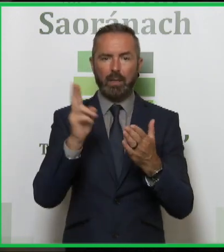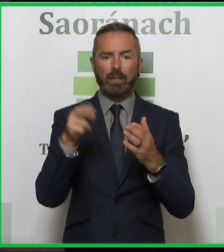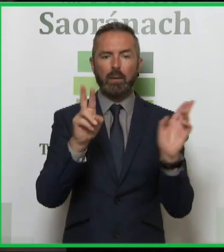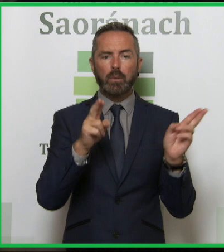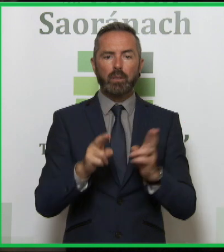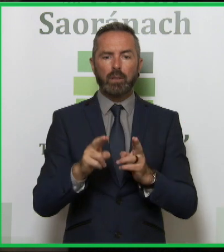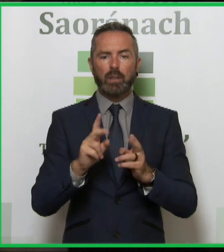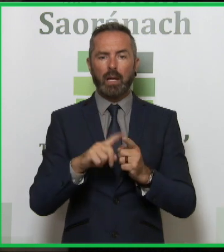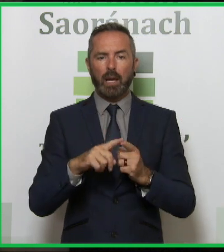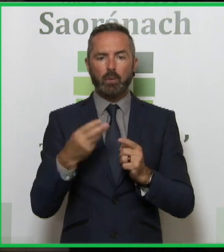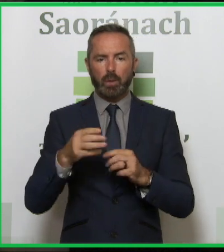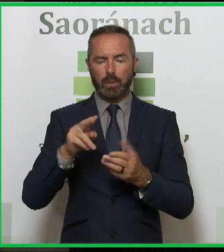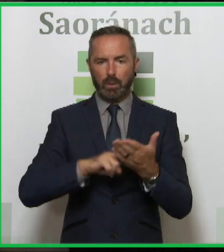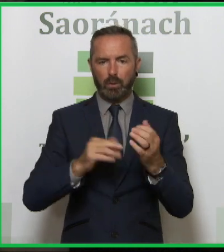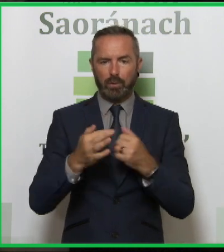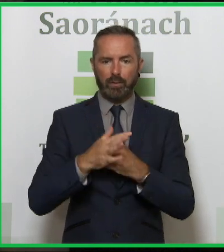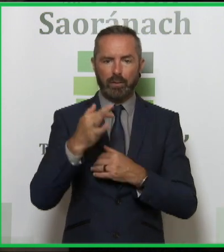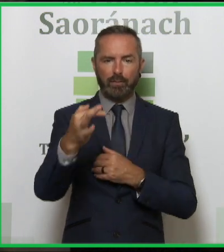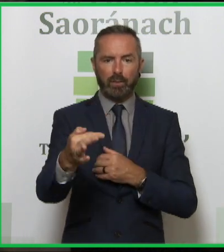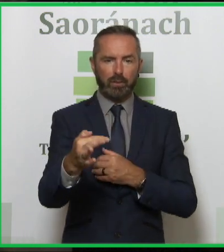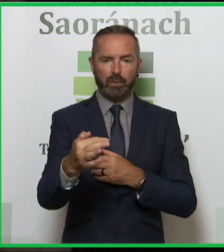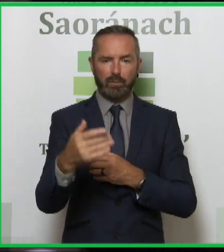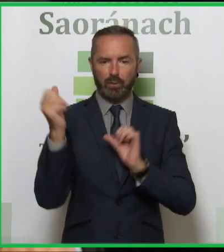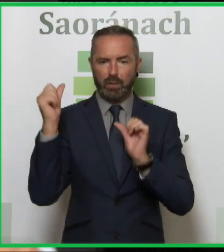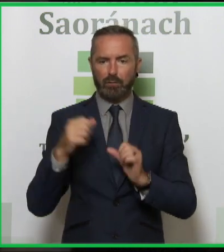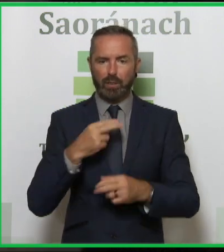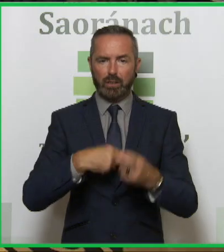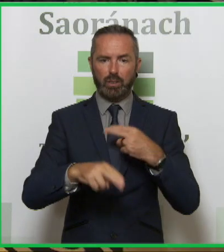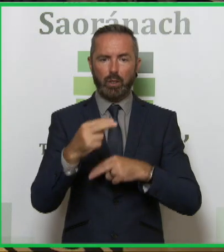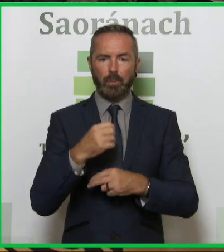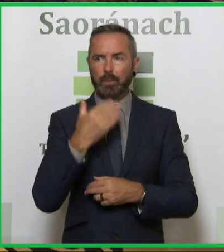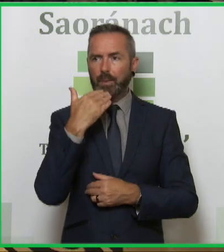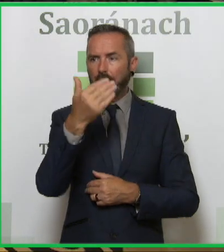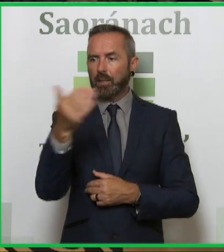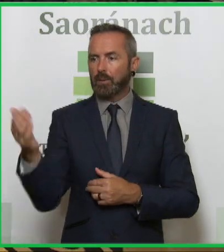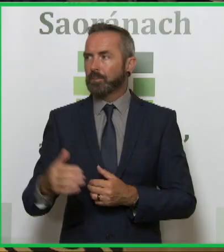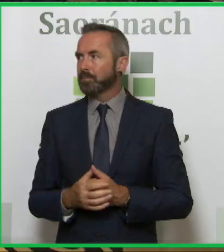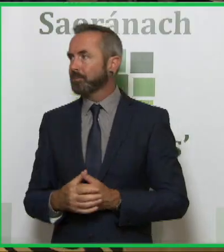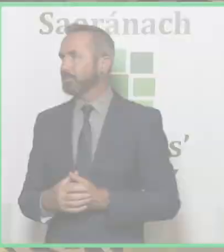build knowledge that will be of use for generations to come. Thank you.